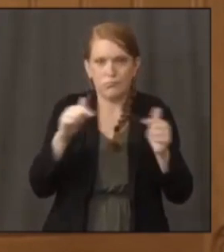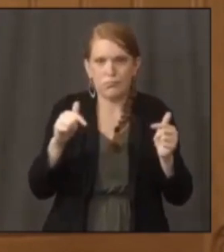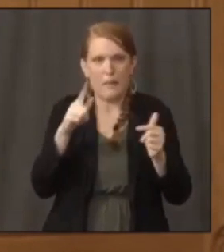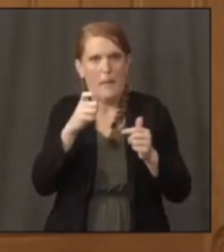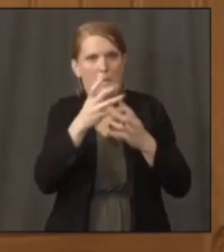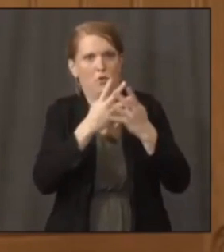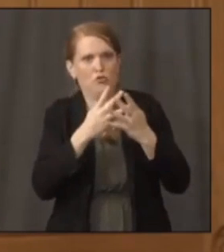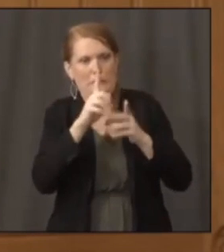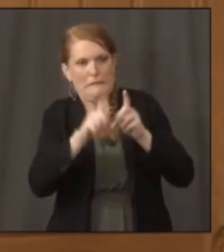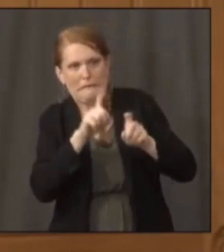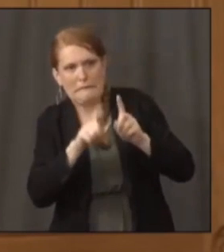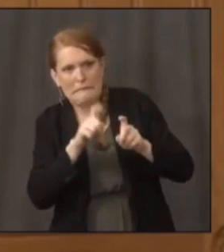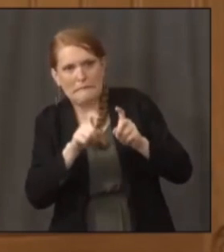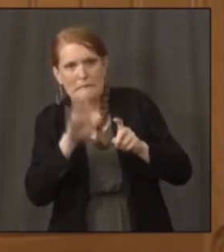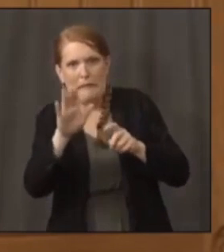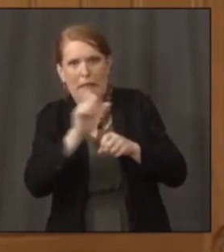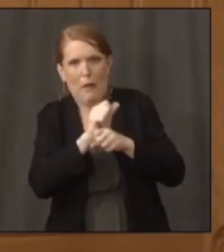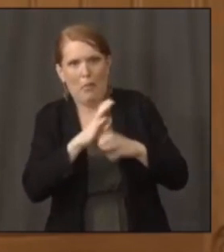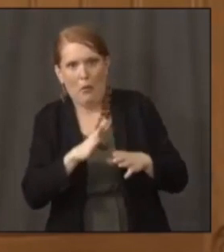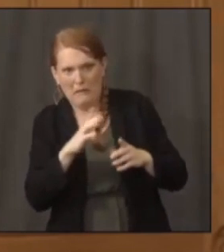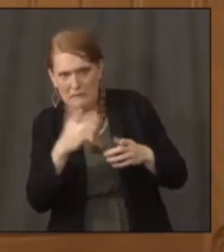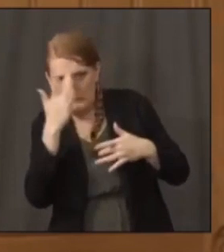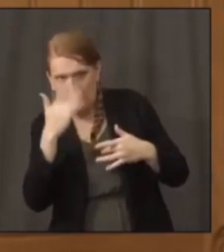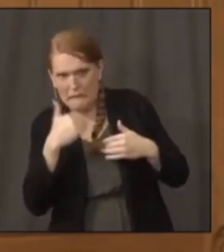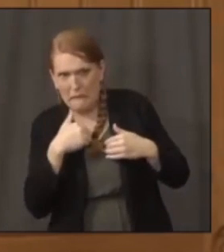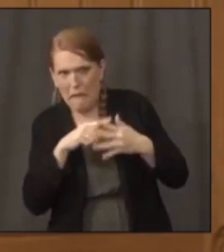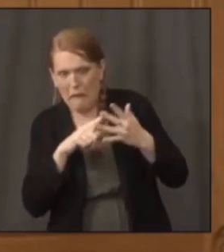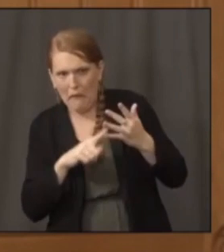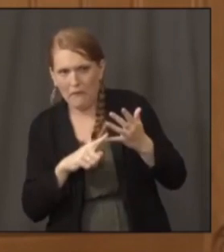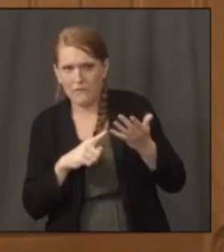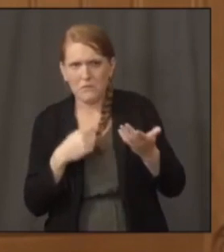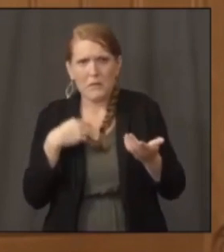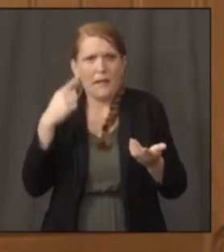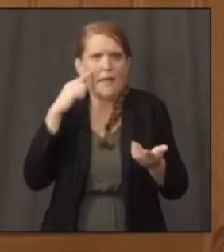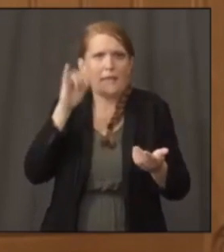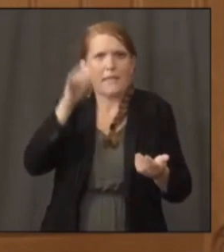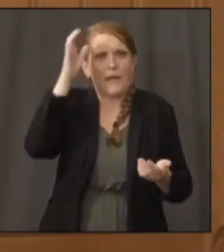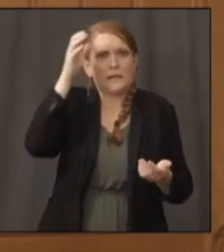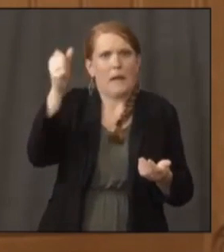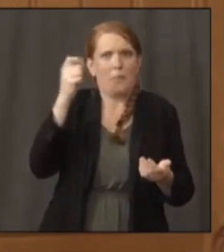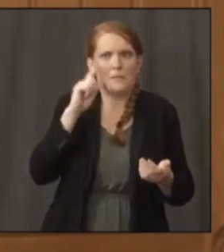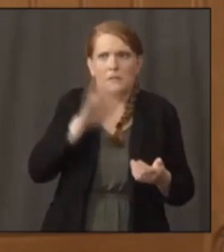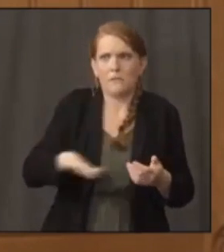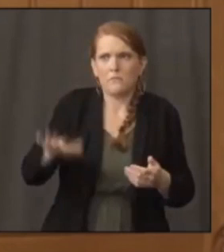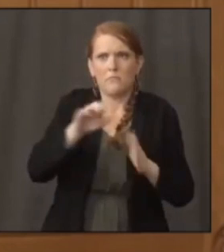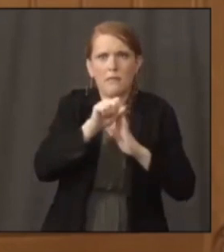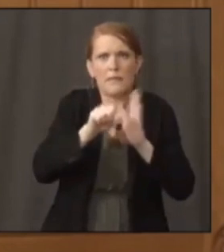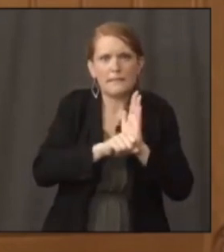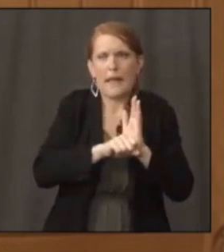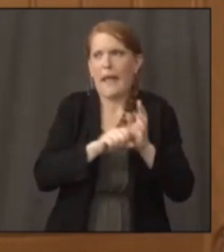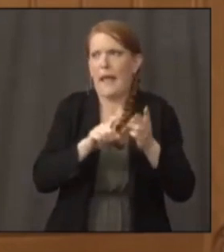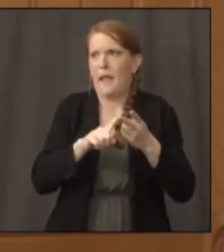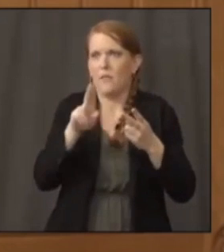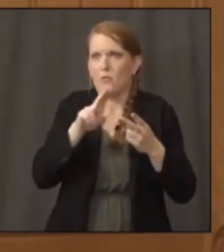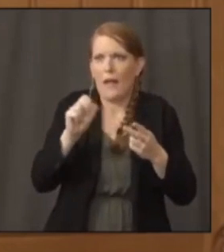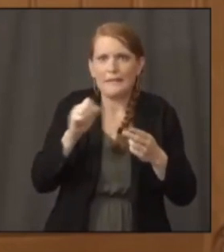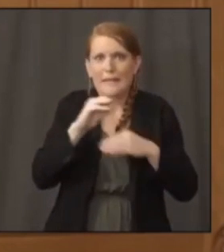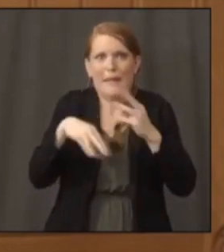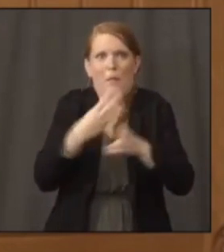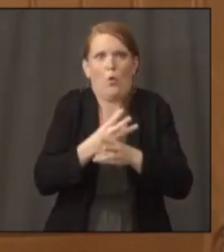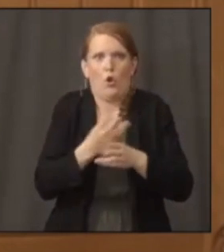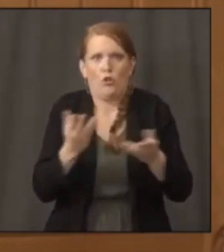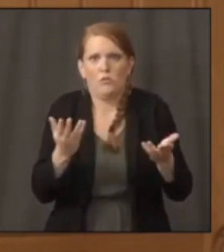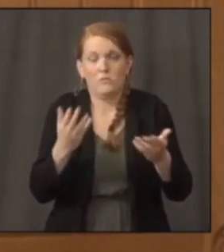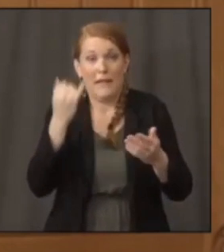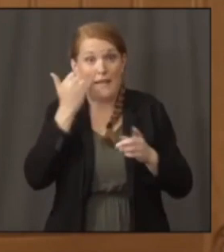illness. And I think at this point it's common sense across everyone in our state, in our country, in our world, that if you have symptoms, don't go to